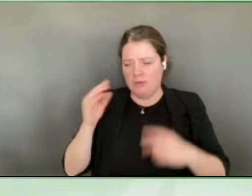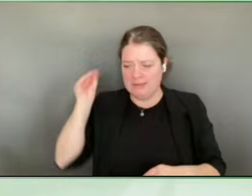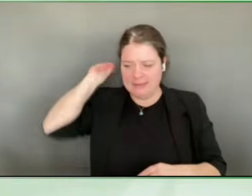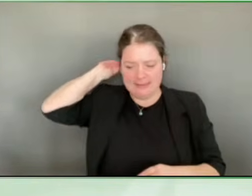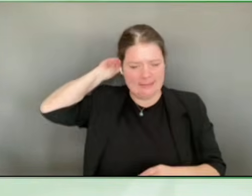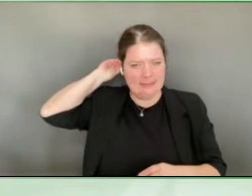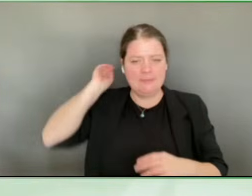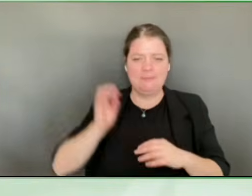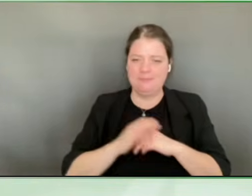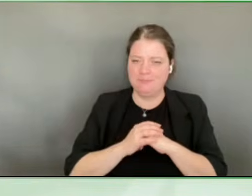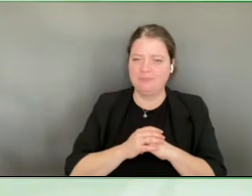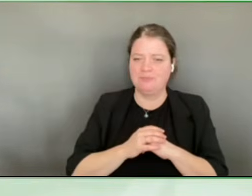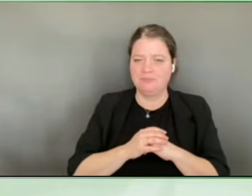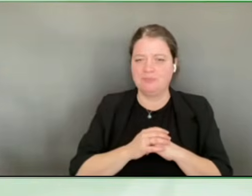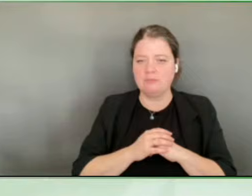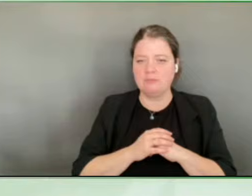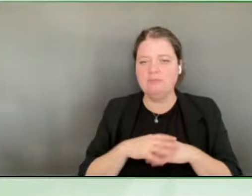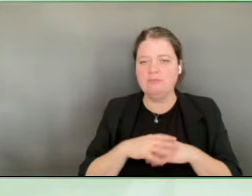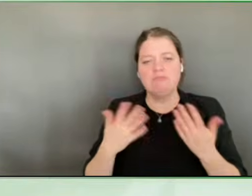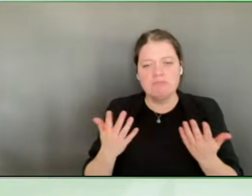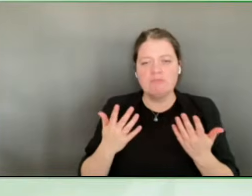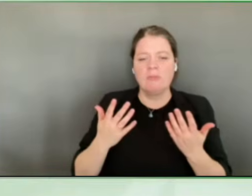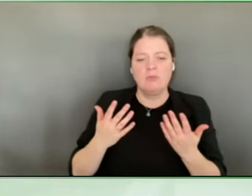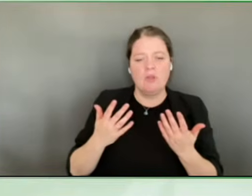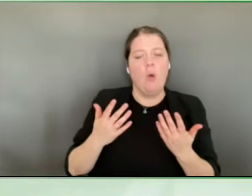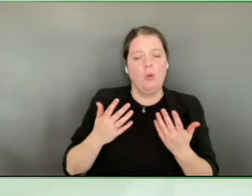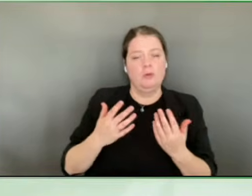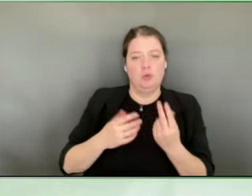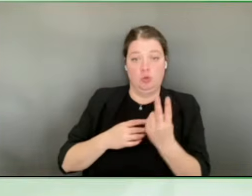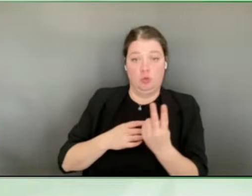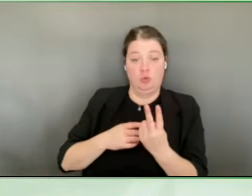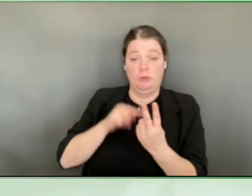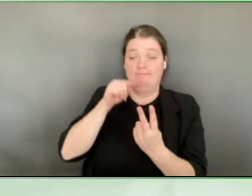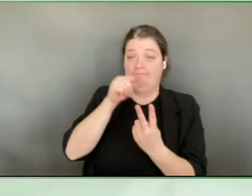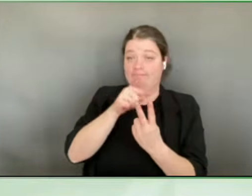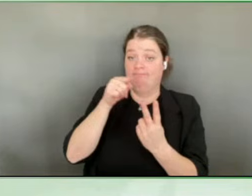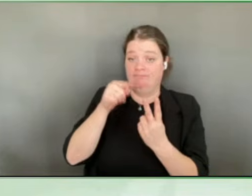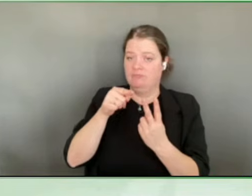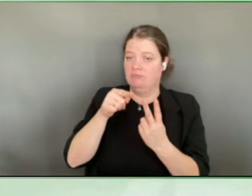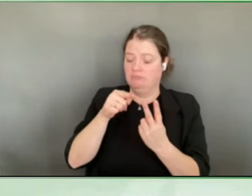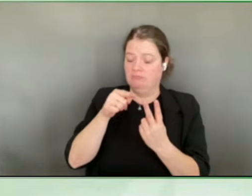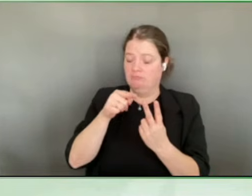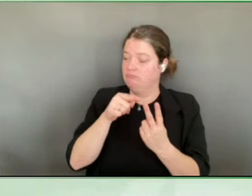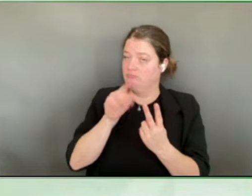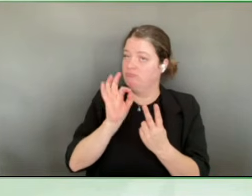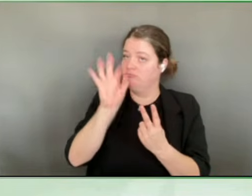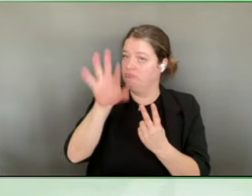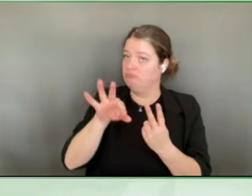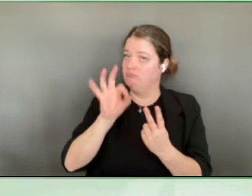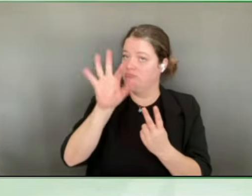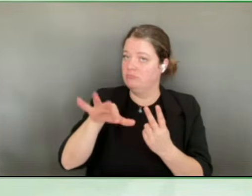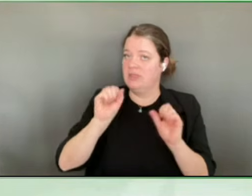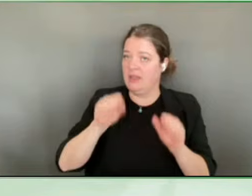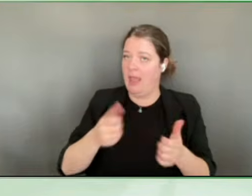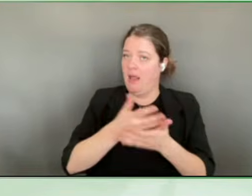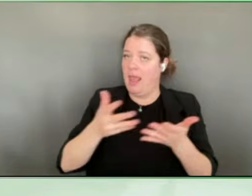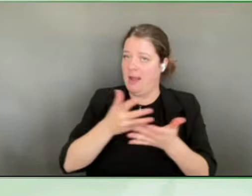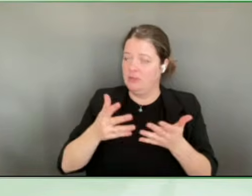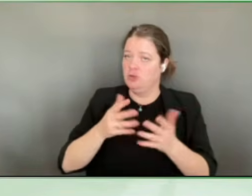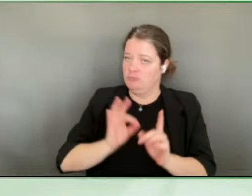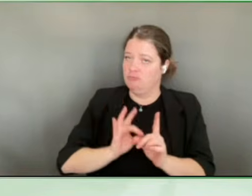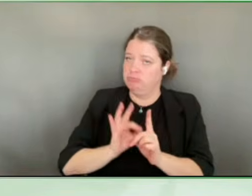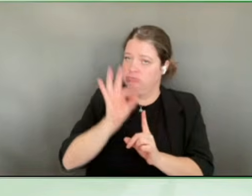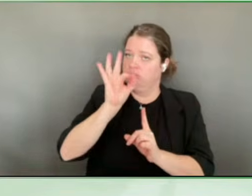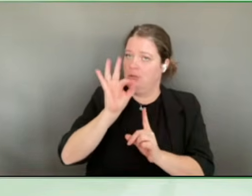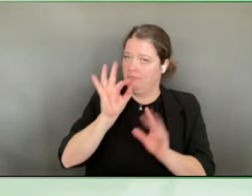solid things that people can use to improve their language. Yeah, absolutely agree on that.